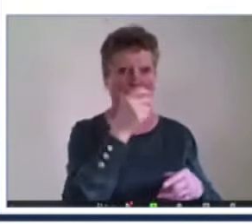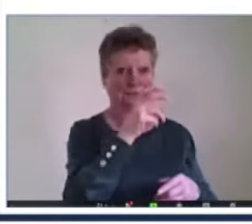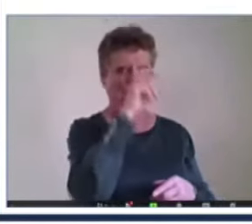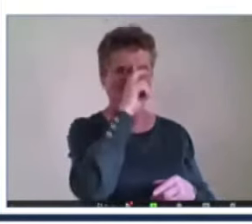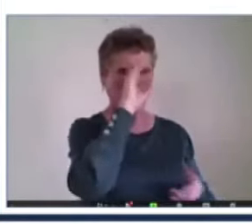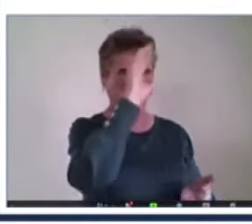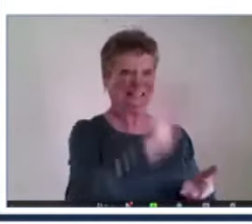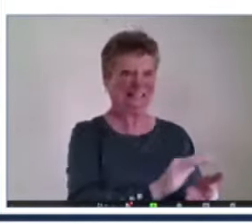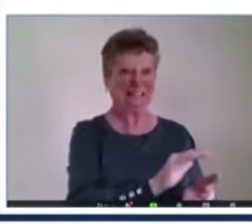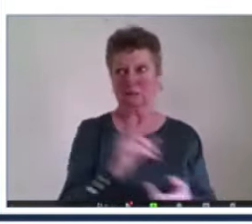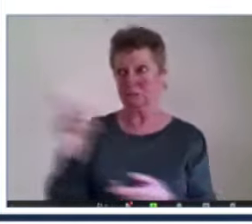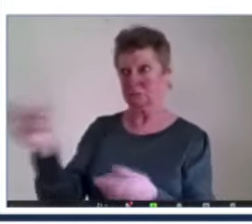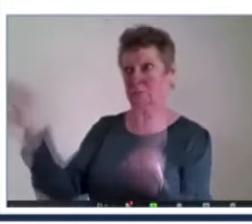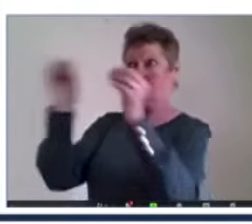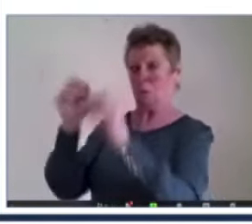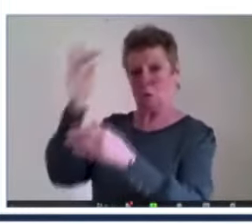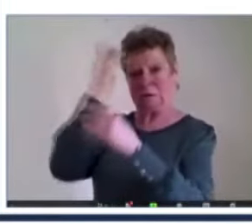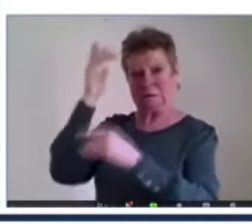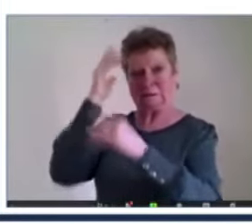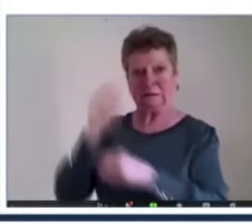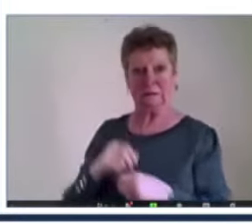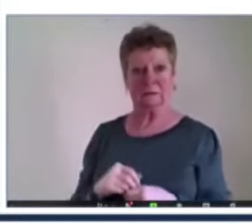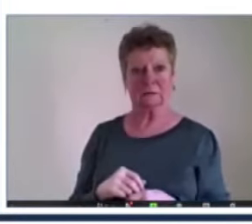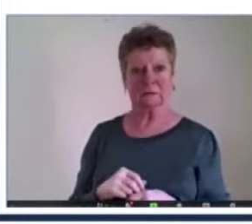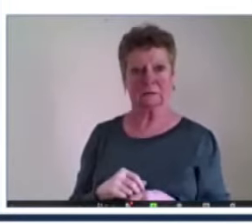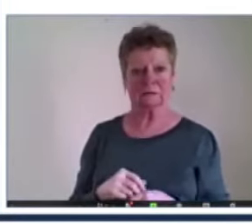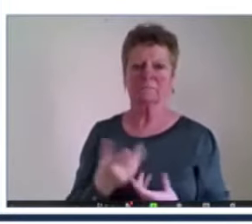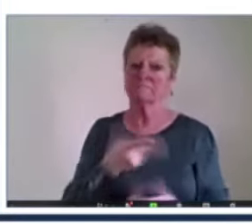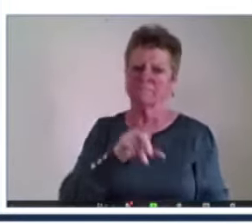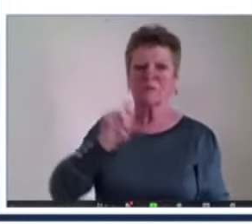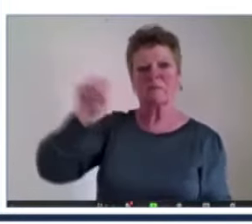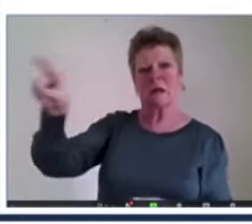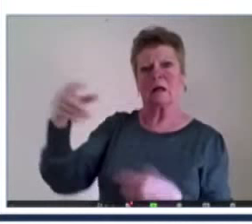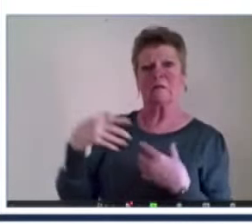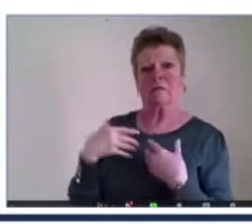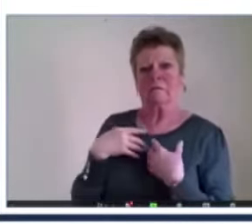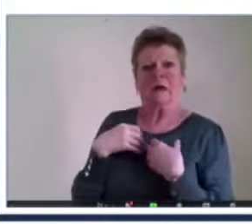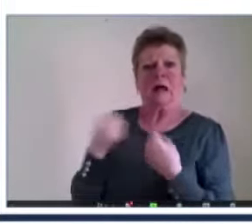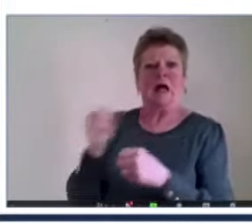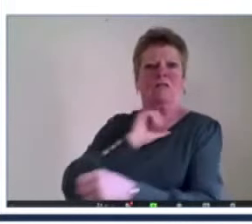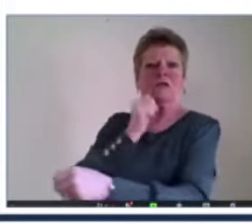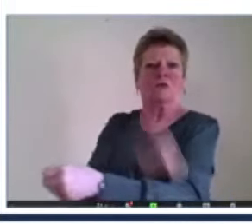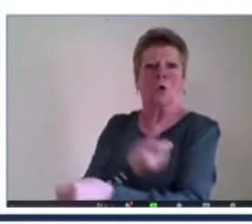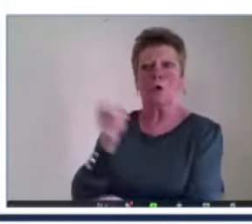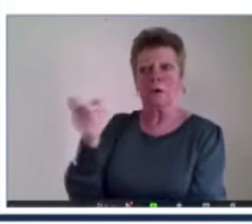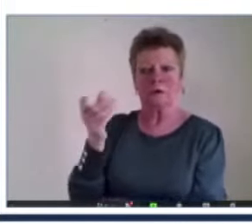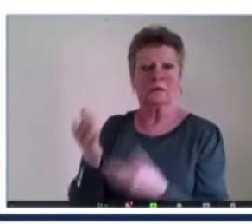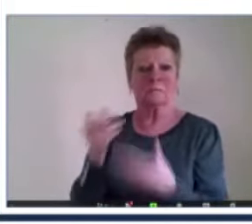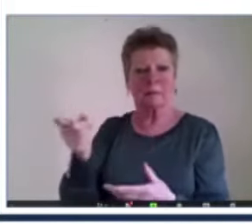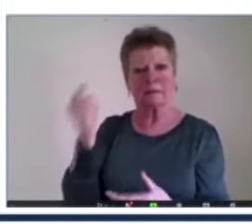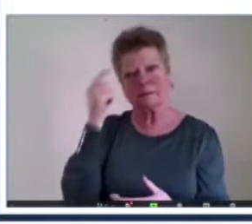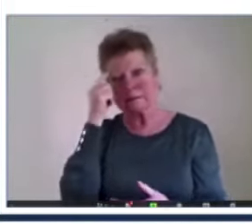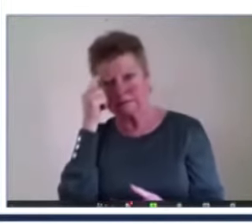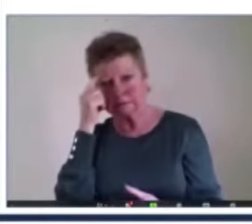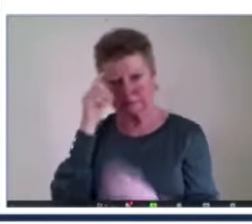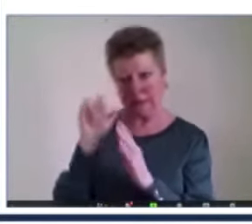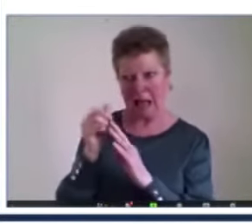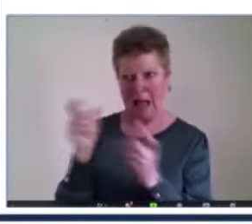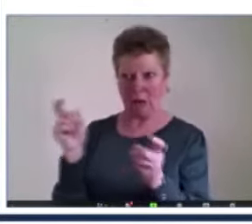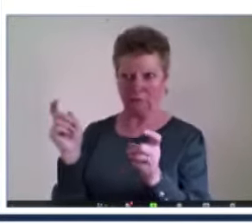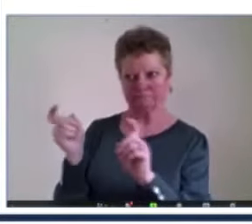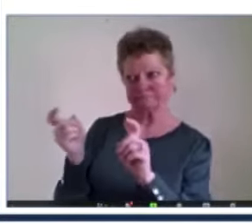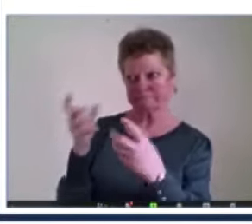that question directly to the health authority. I think they're looking at a number of possibilities and adjusting to things.